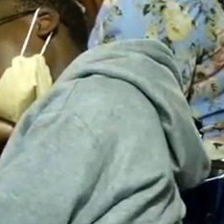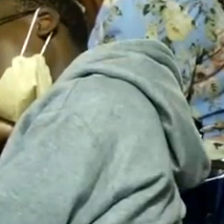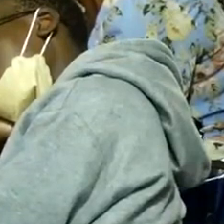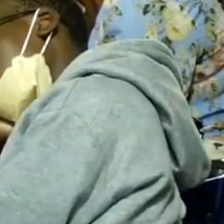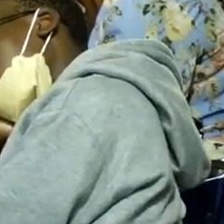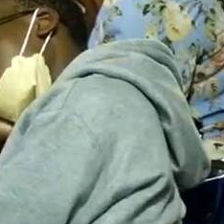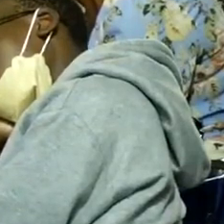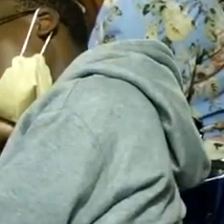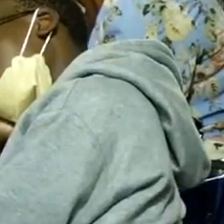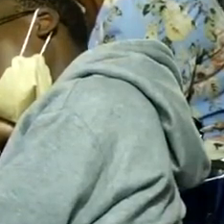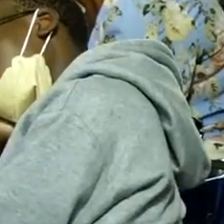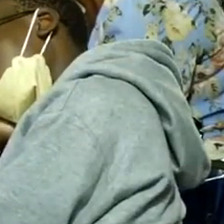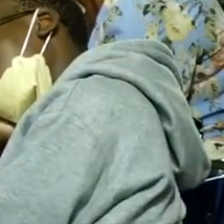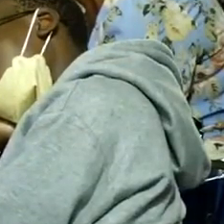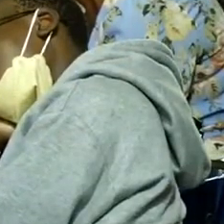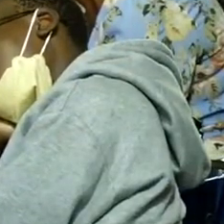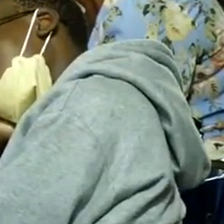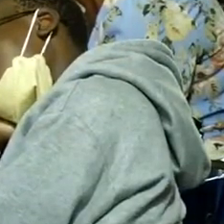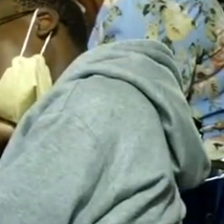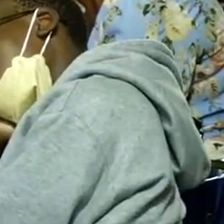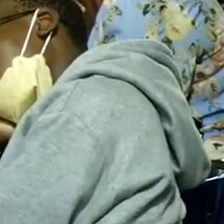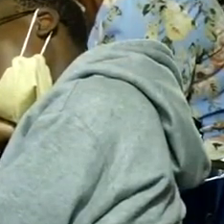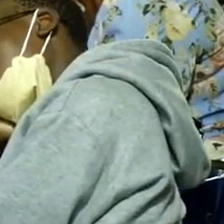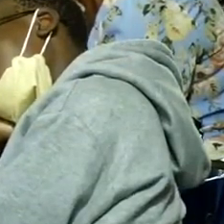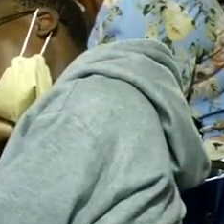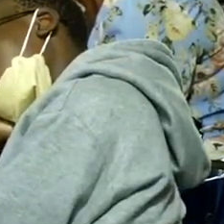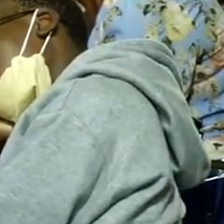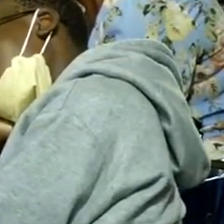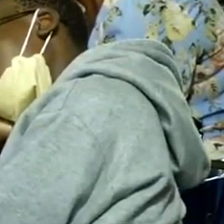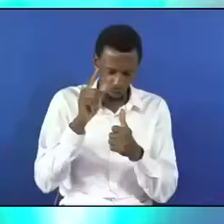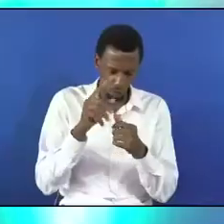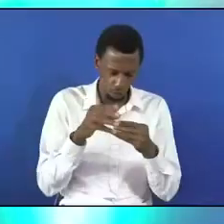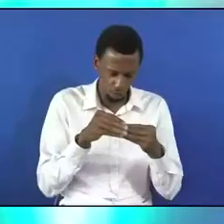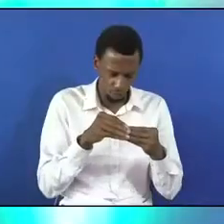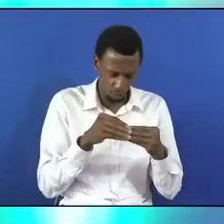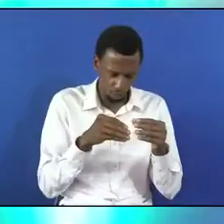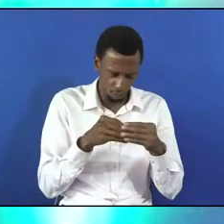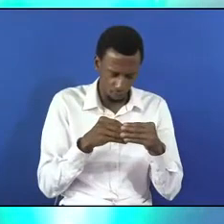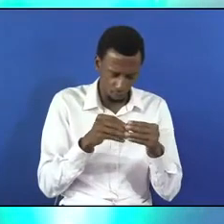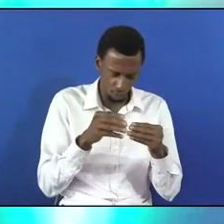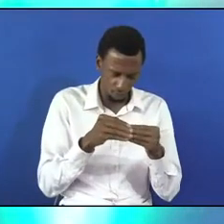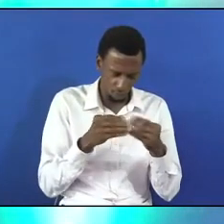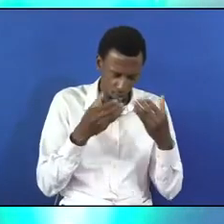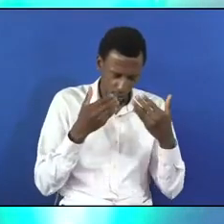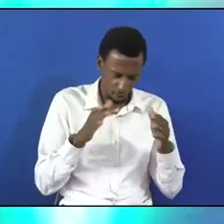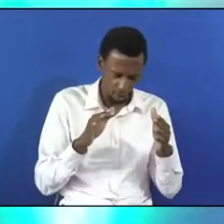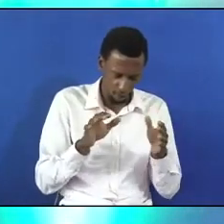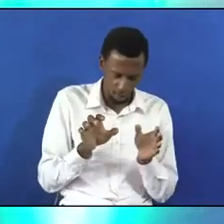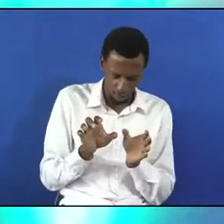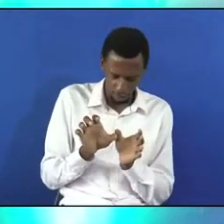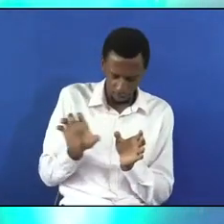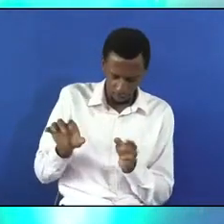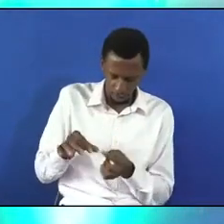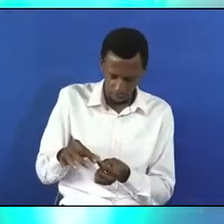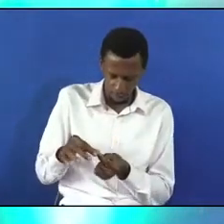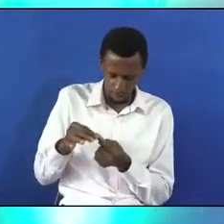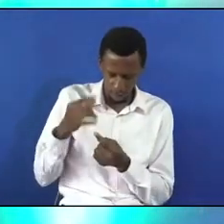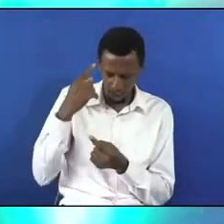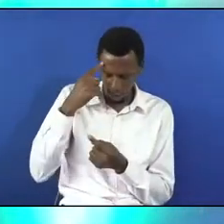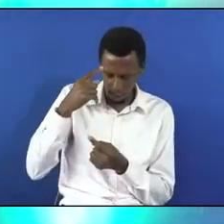for this day that you created and you set it apart for us to commune with you.